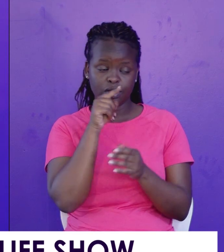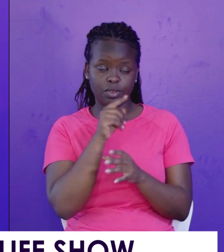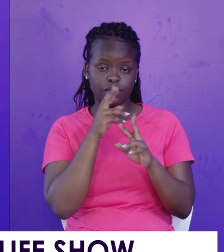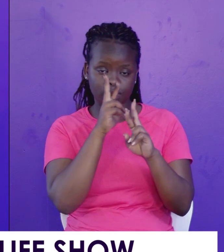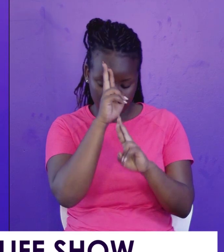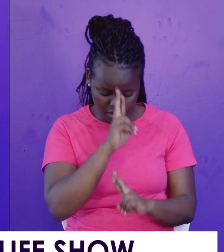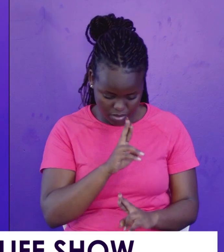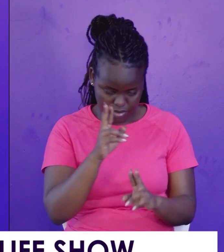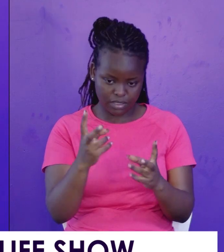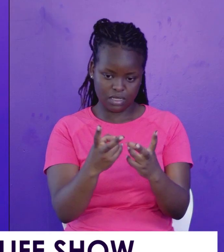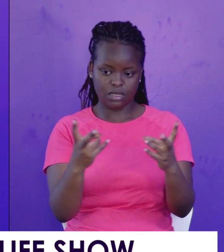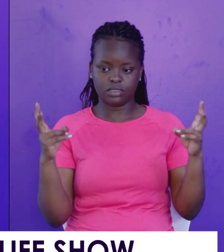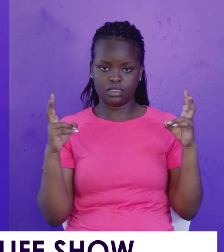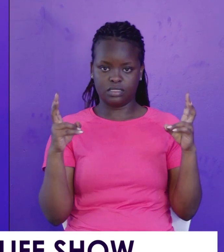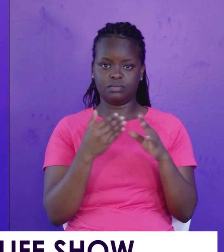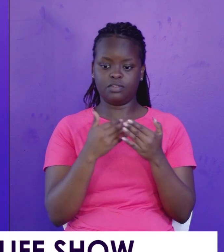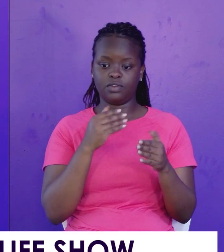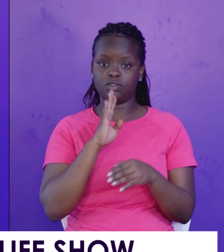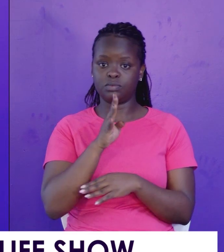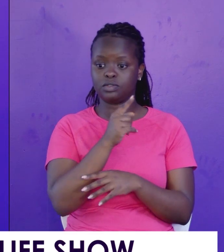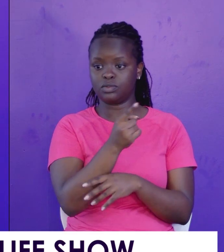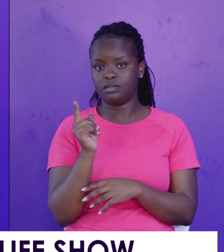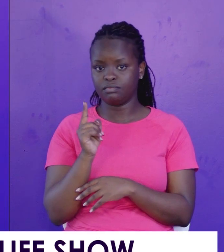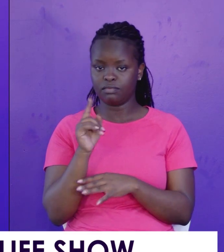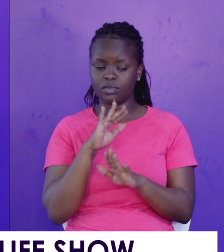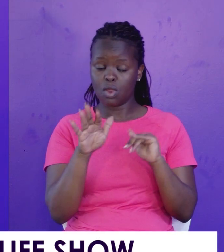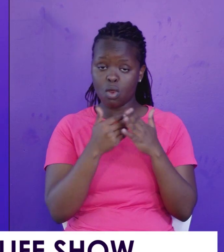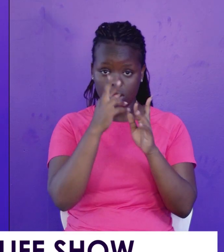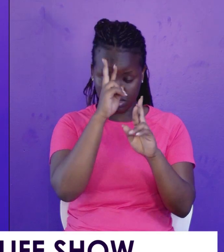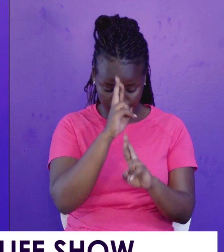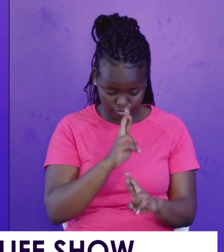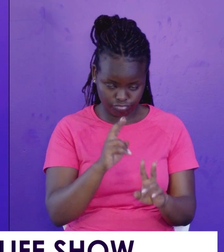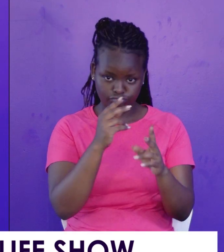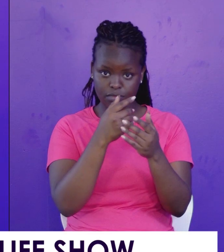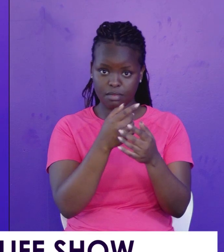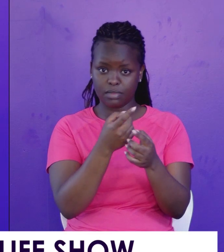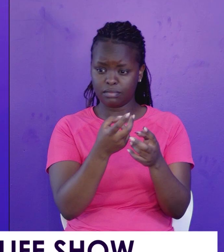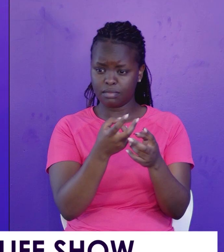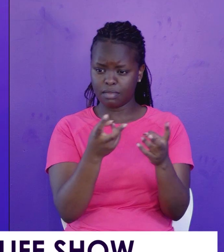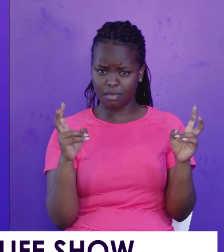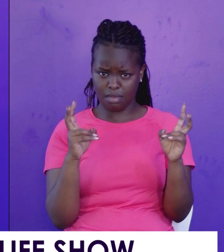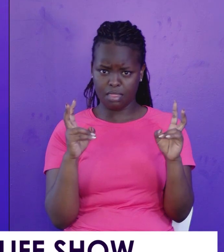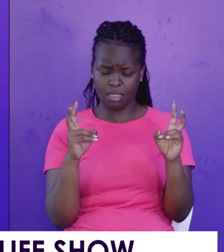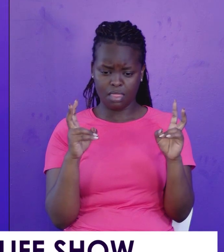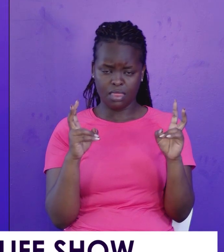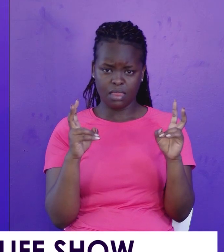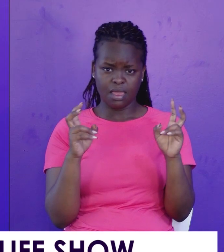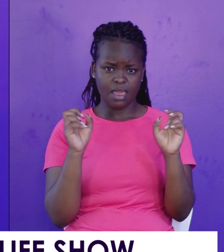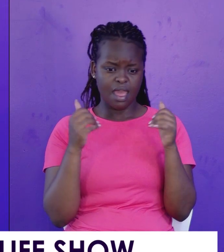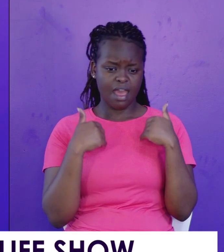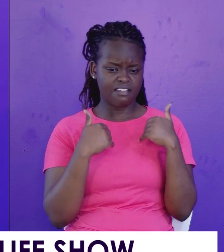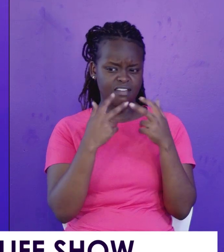your audience before you speak to them. By the way, all audiences are to be respected. Is there an audience where you can chukwa juju?